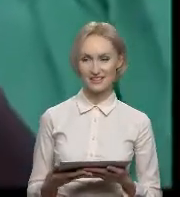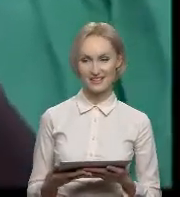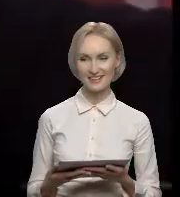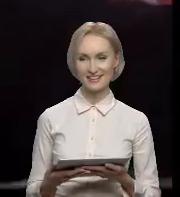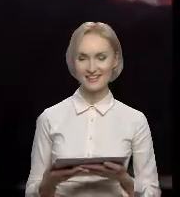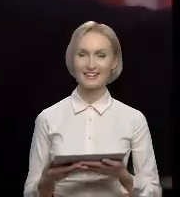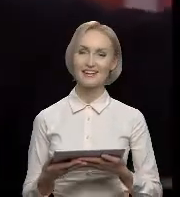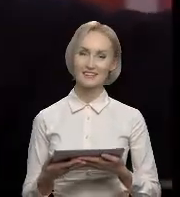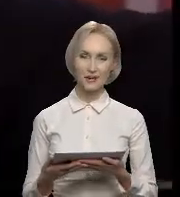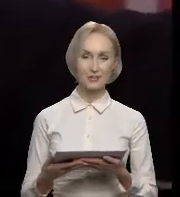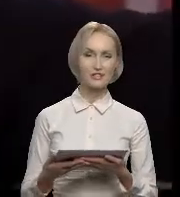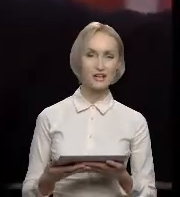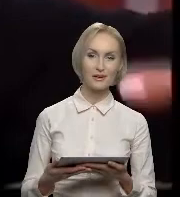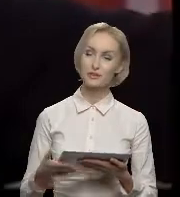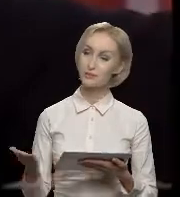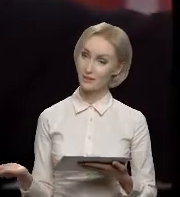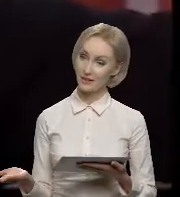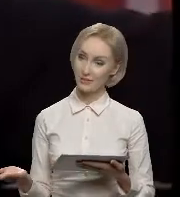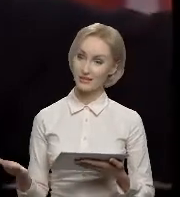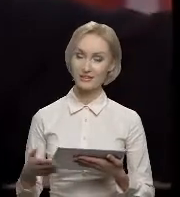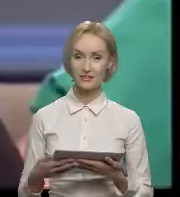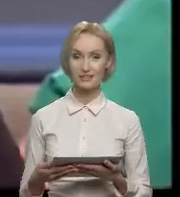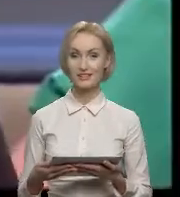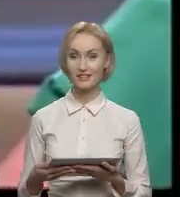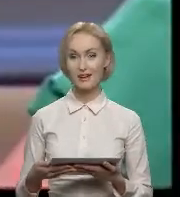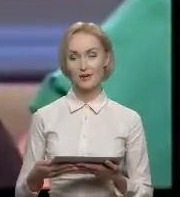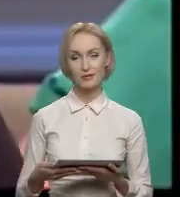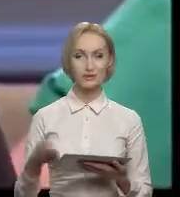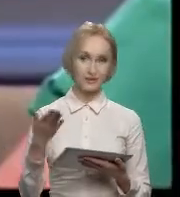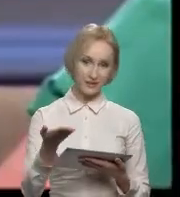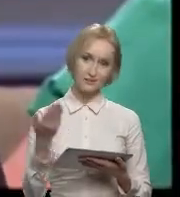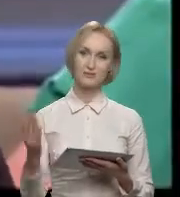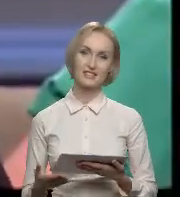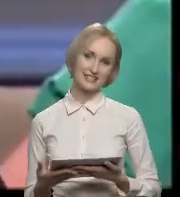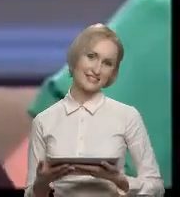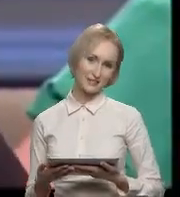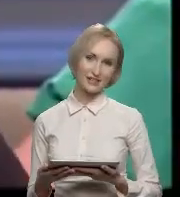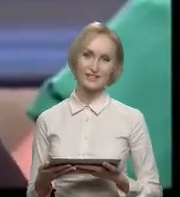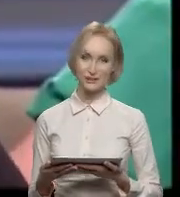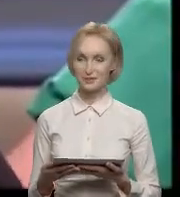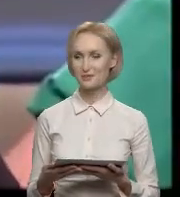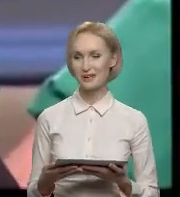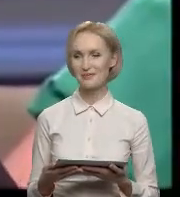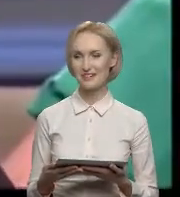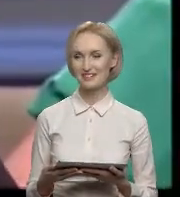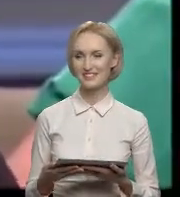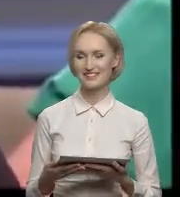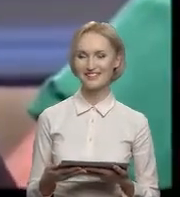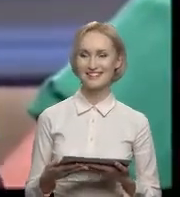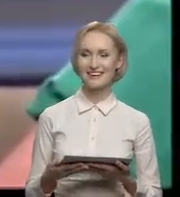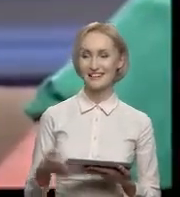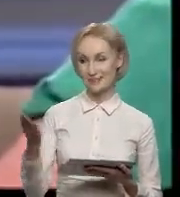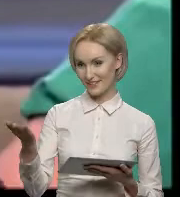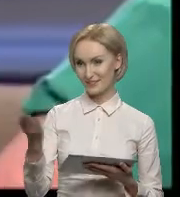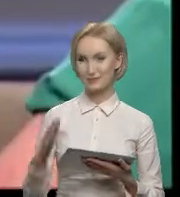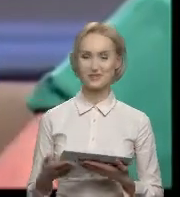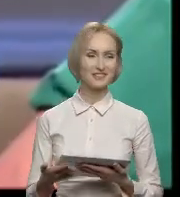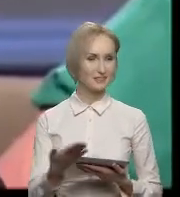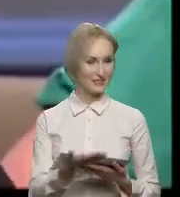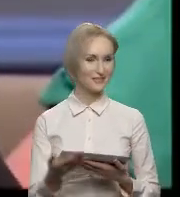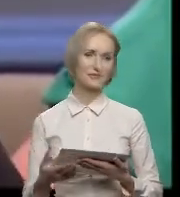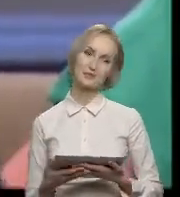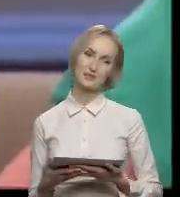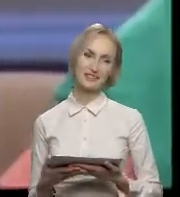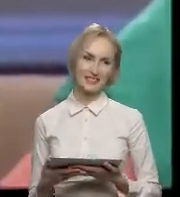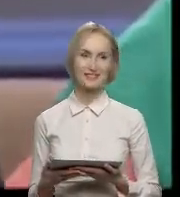You ain't tell me that. Why you sitting there talking about me? You need to worry about kids. You just abandoned your little son. You just abandoned your son. You went to